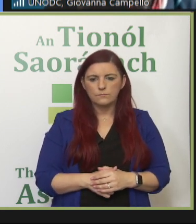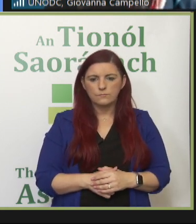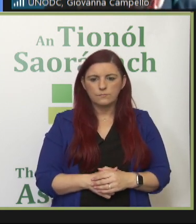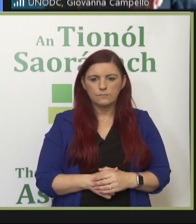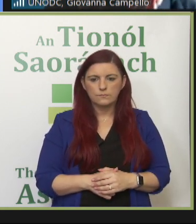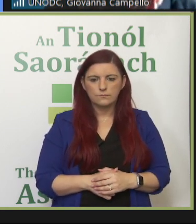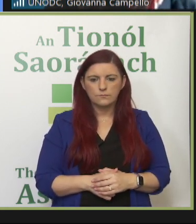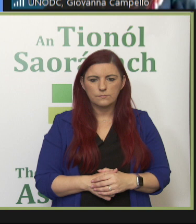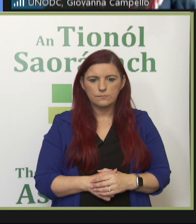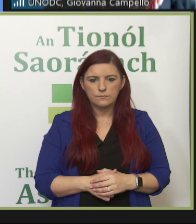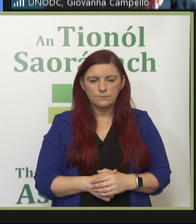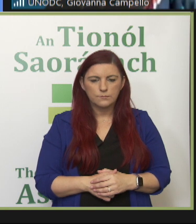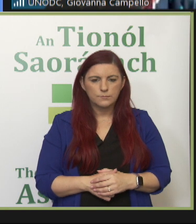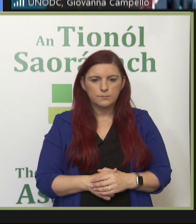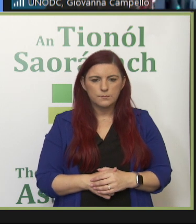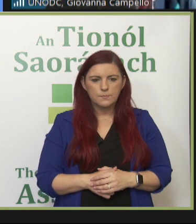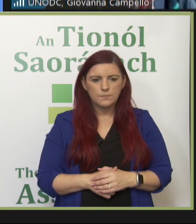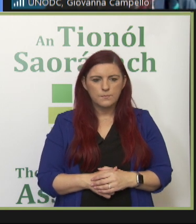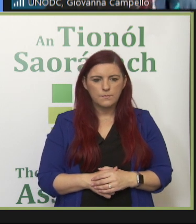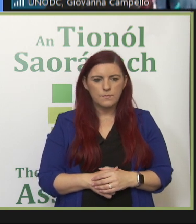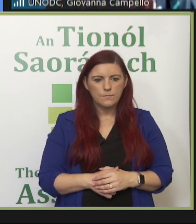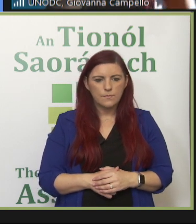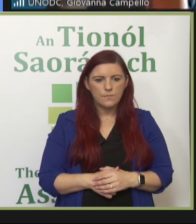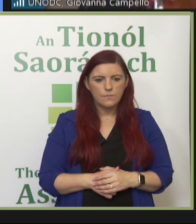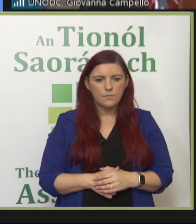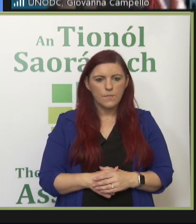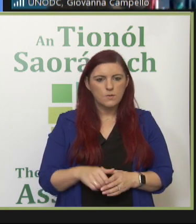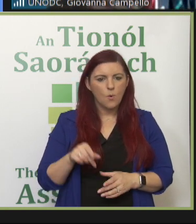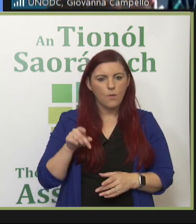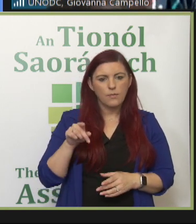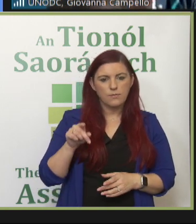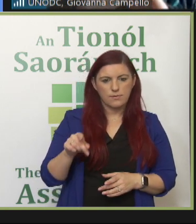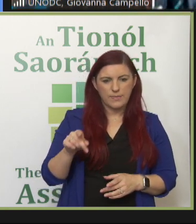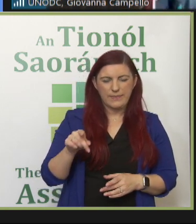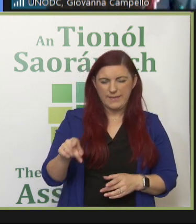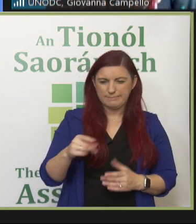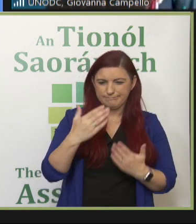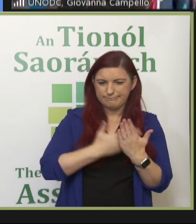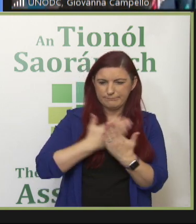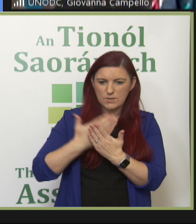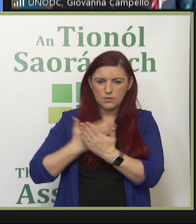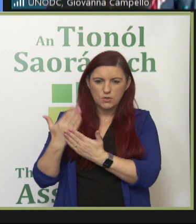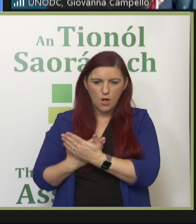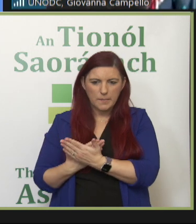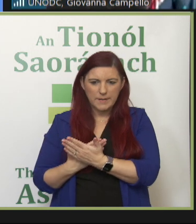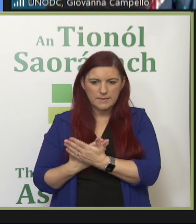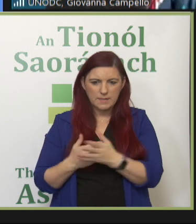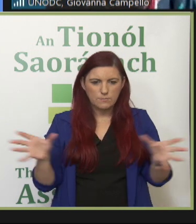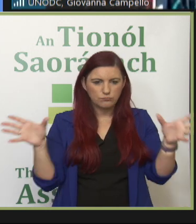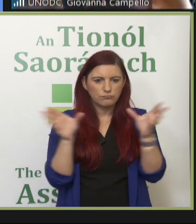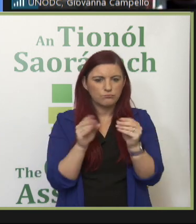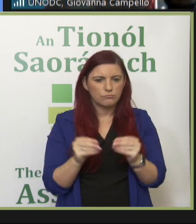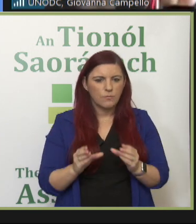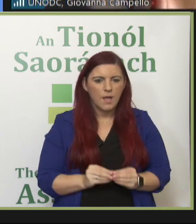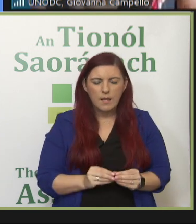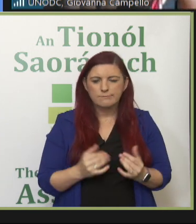called Treatment of Drug Use Disorder. Let me assure you that this document comprises all of the continuum of care.